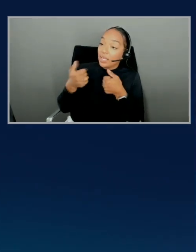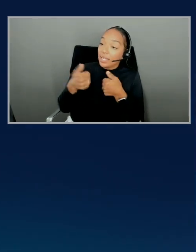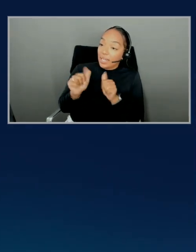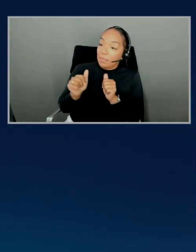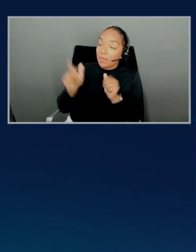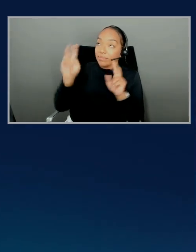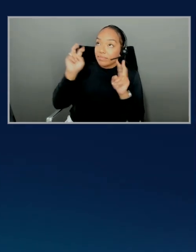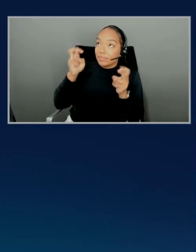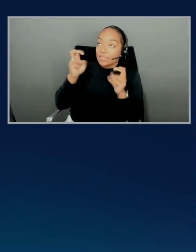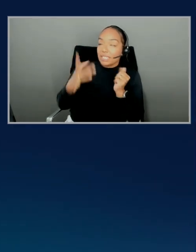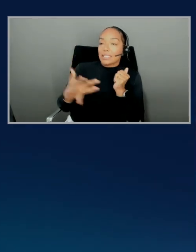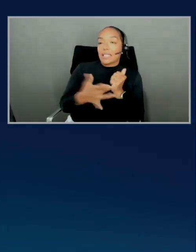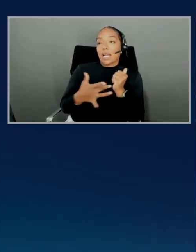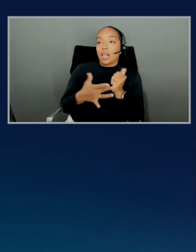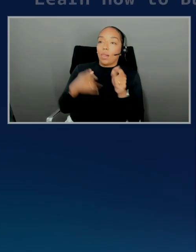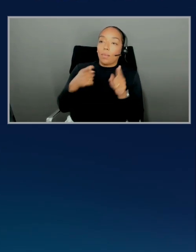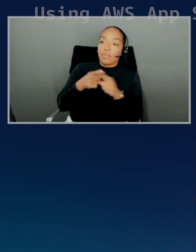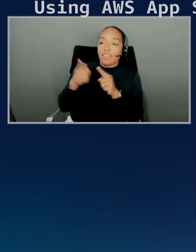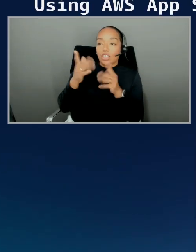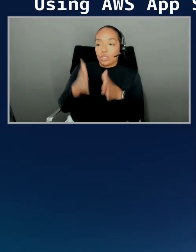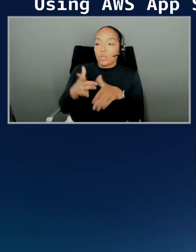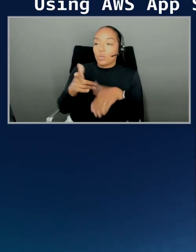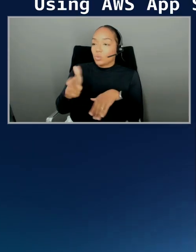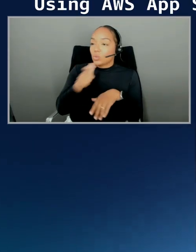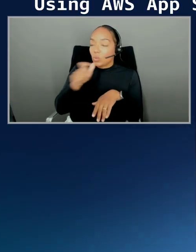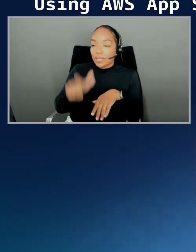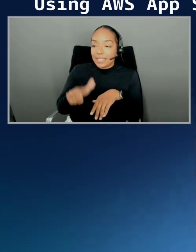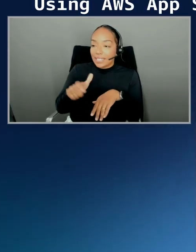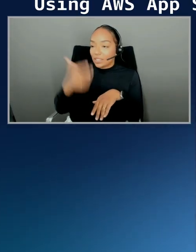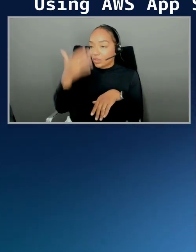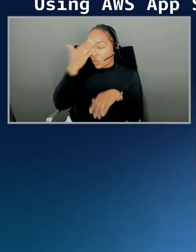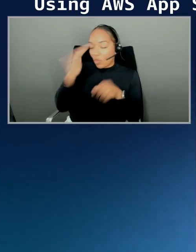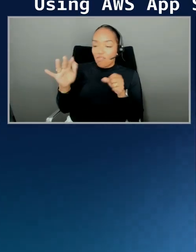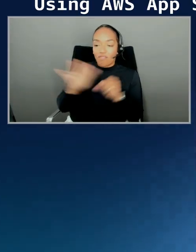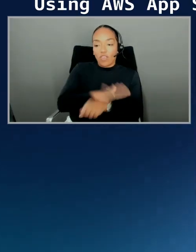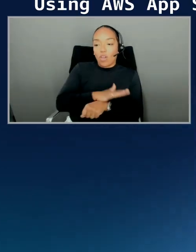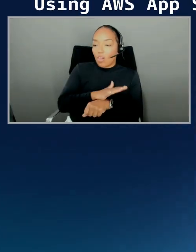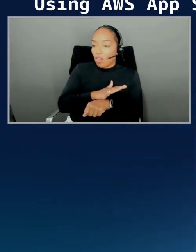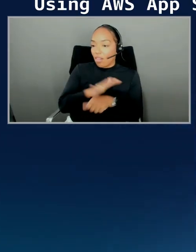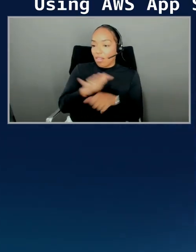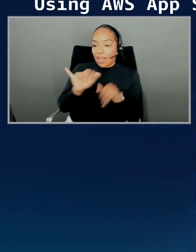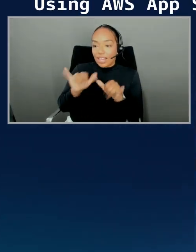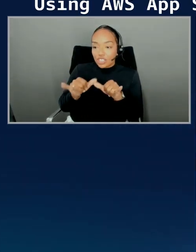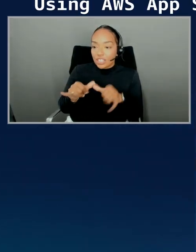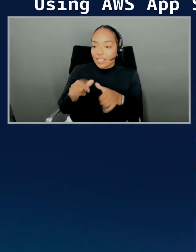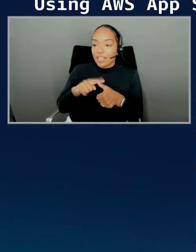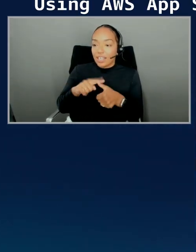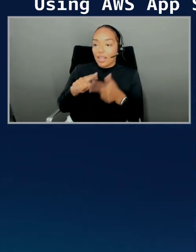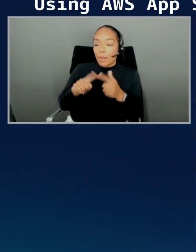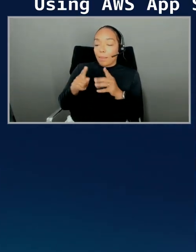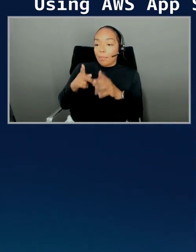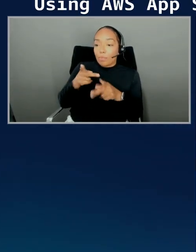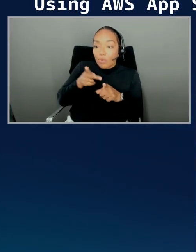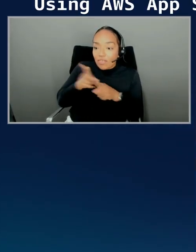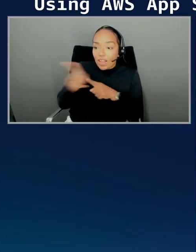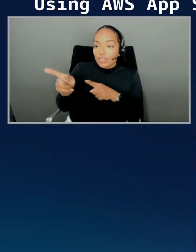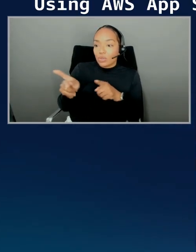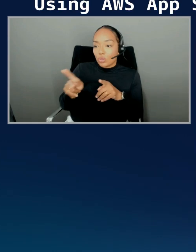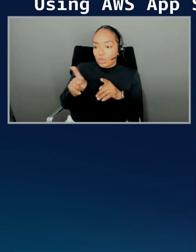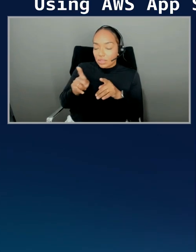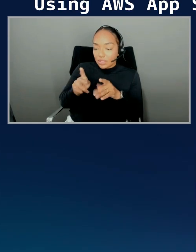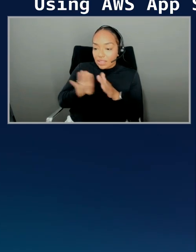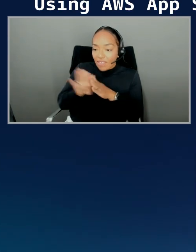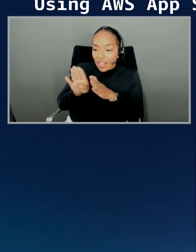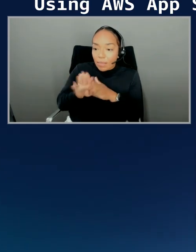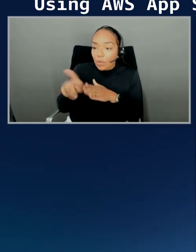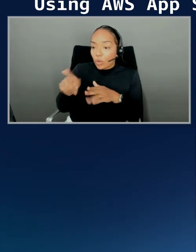professional. Okay. So you don't need to know full stack software engineering. You don't need to be a professional developer to build a full stack app on AWS